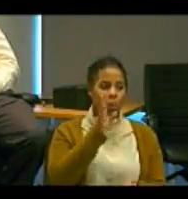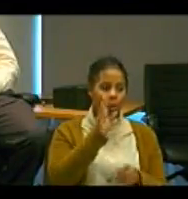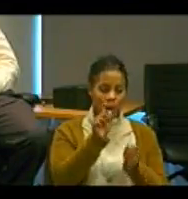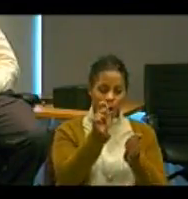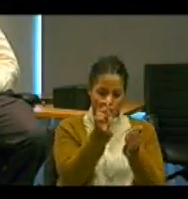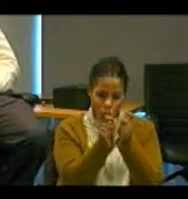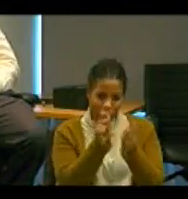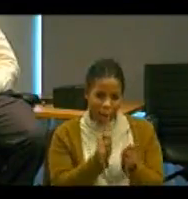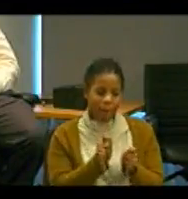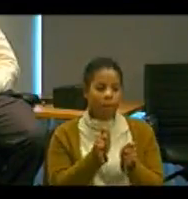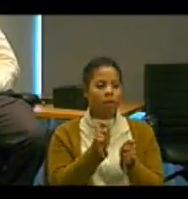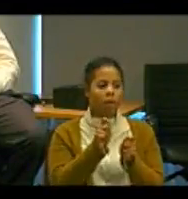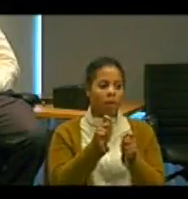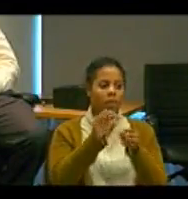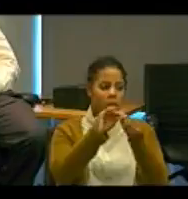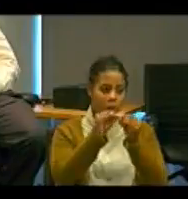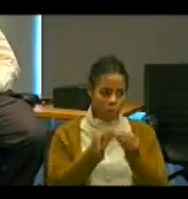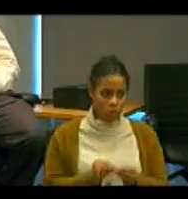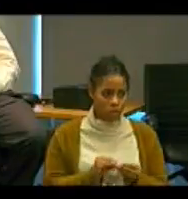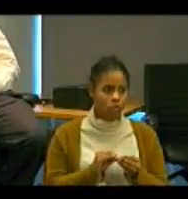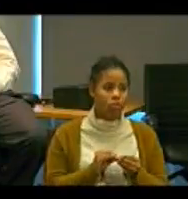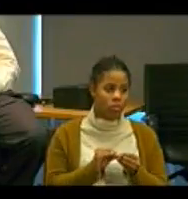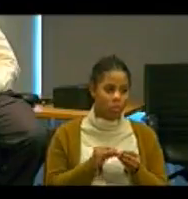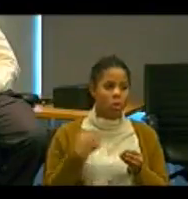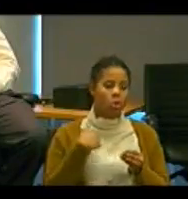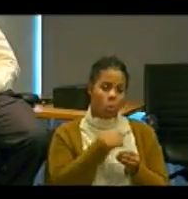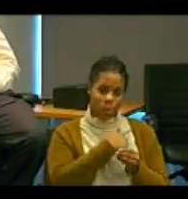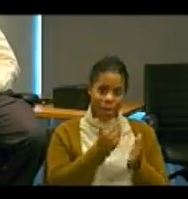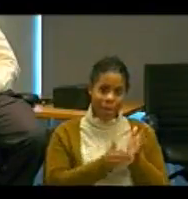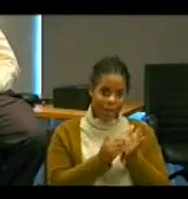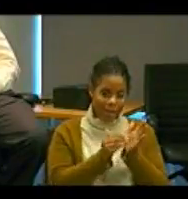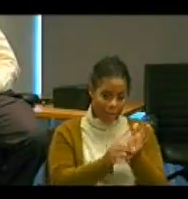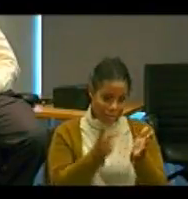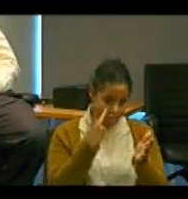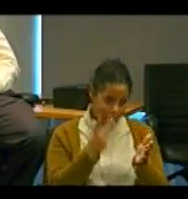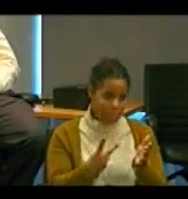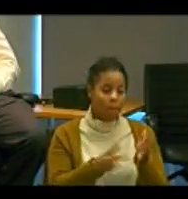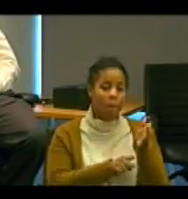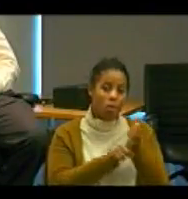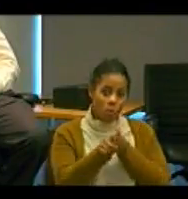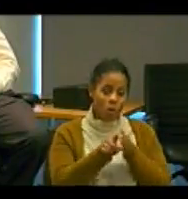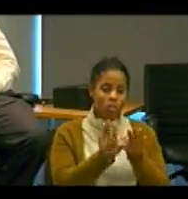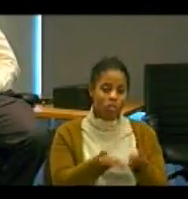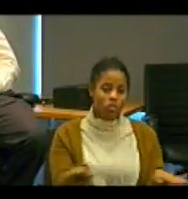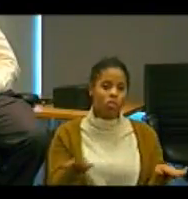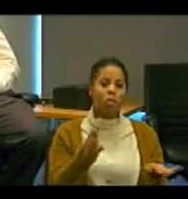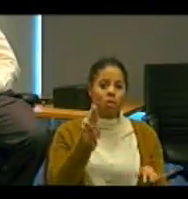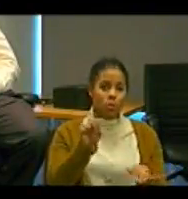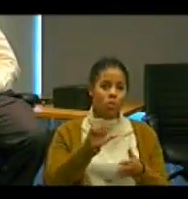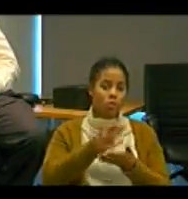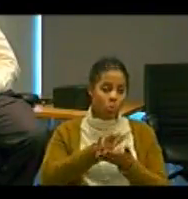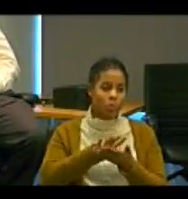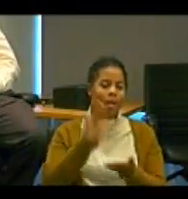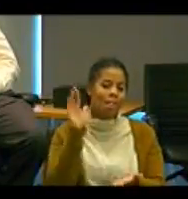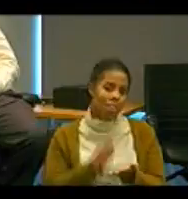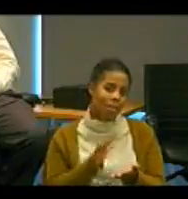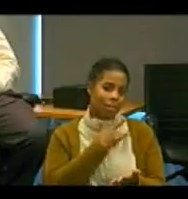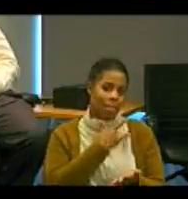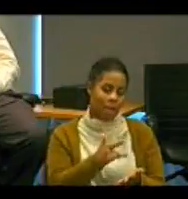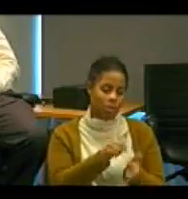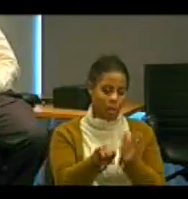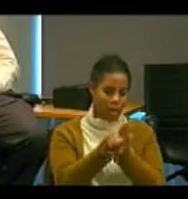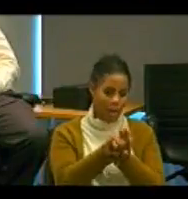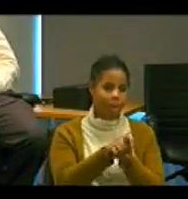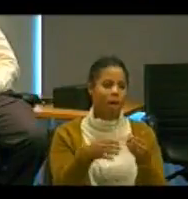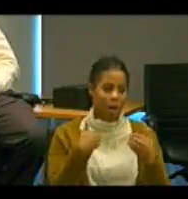estimates for other potential explanatory factors, we consistently find that minority children in U.S. schools are less likely to be identified as having disabilities than